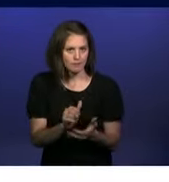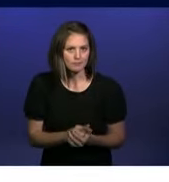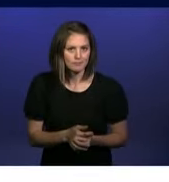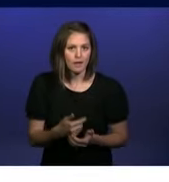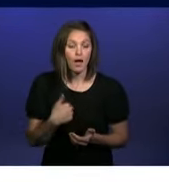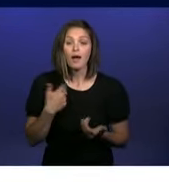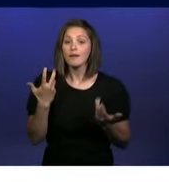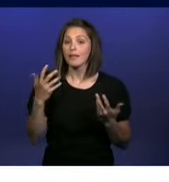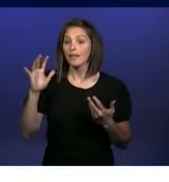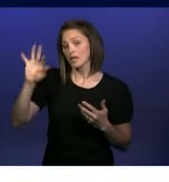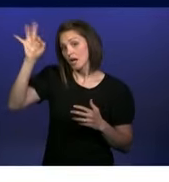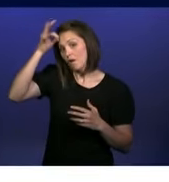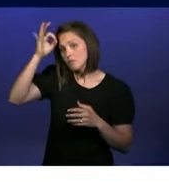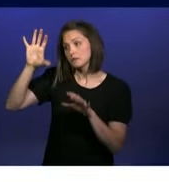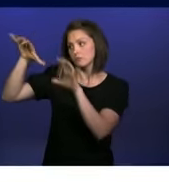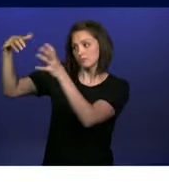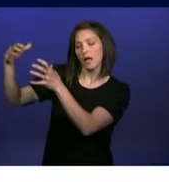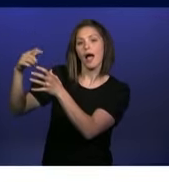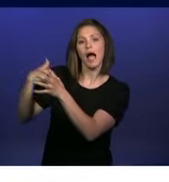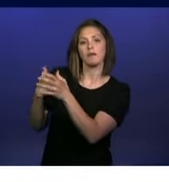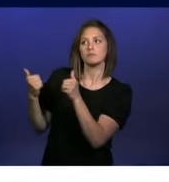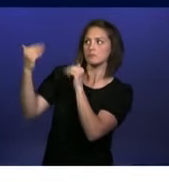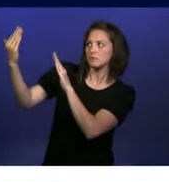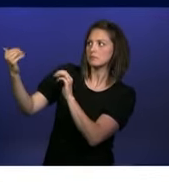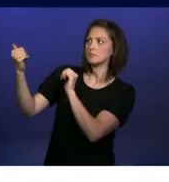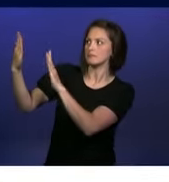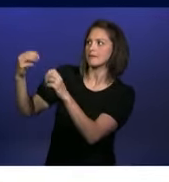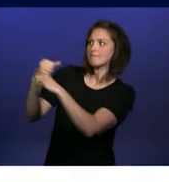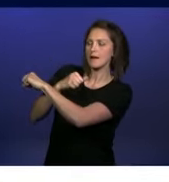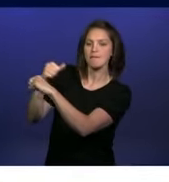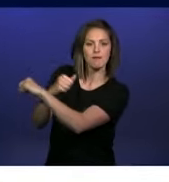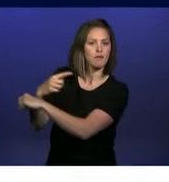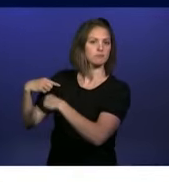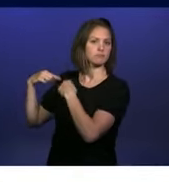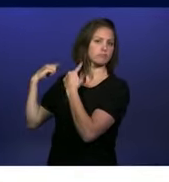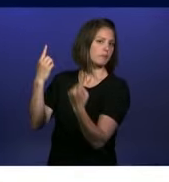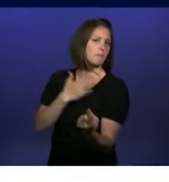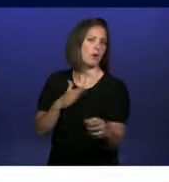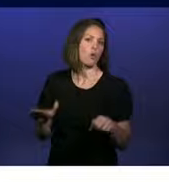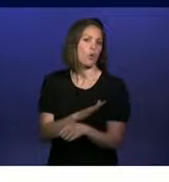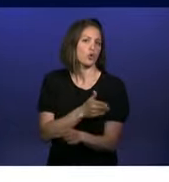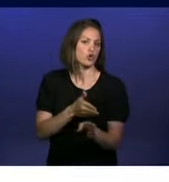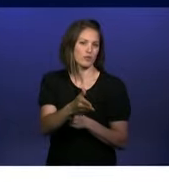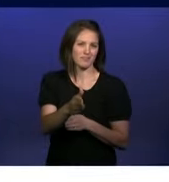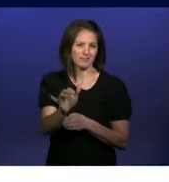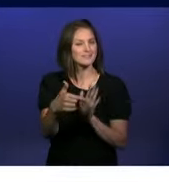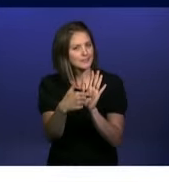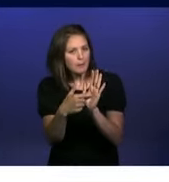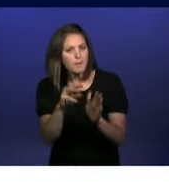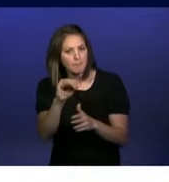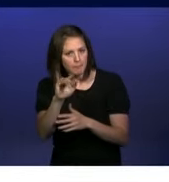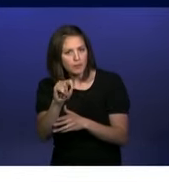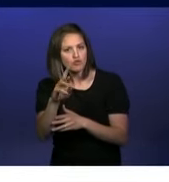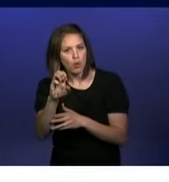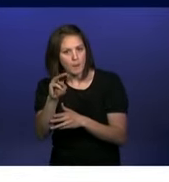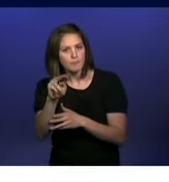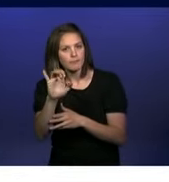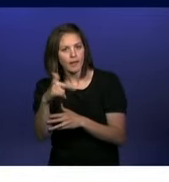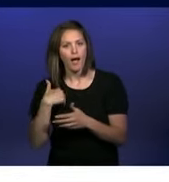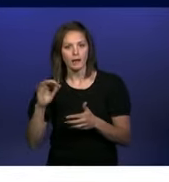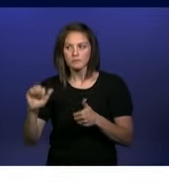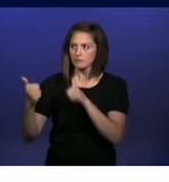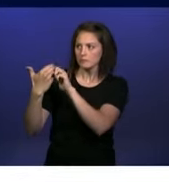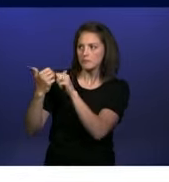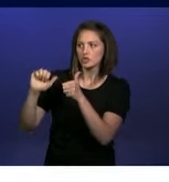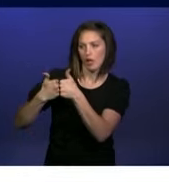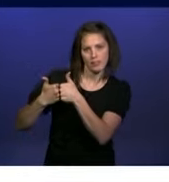again. I've done it throughout my entire career as I challenged Mitt Romney, willing to primary him in this election. I've